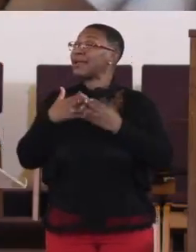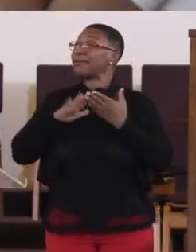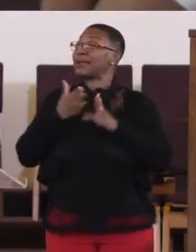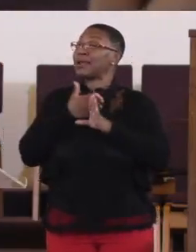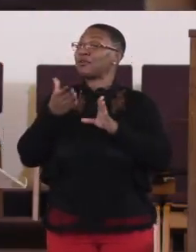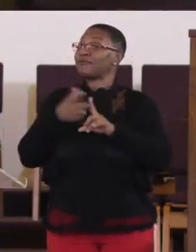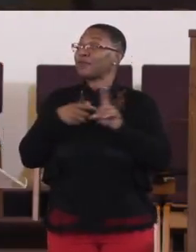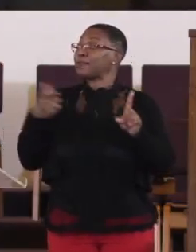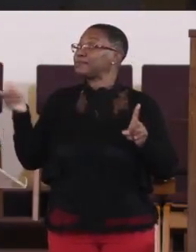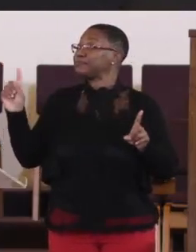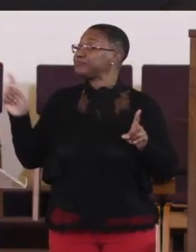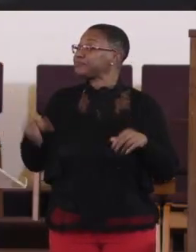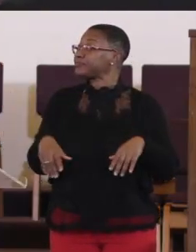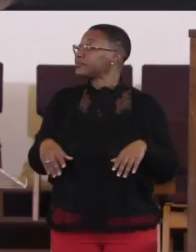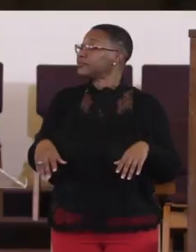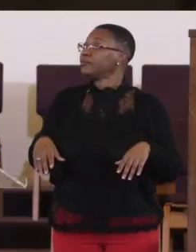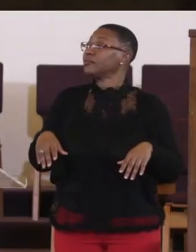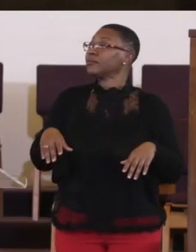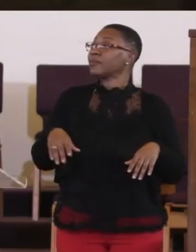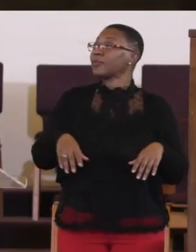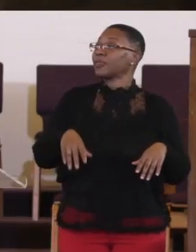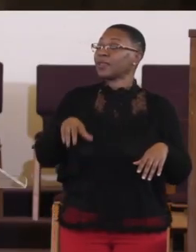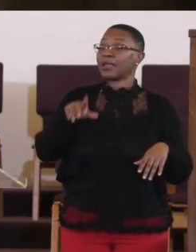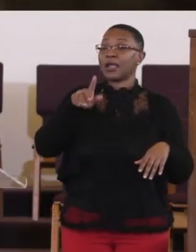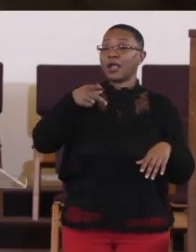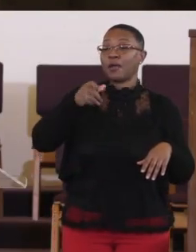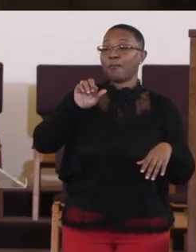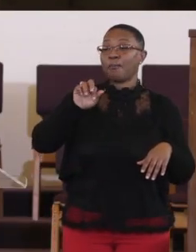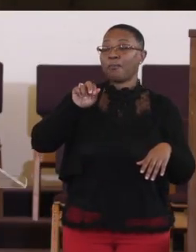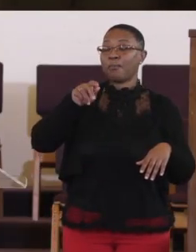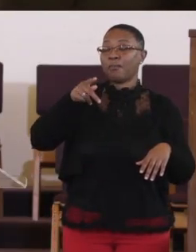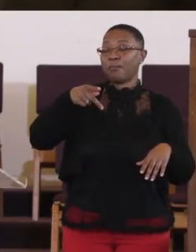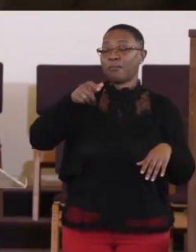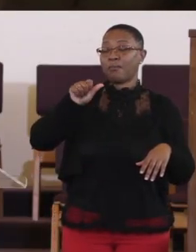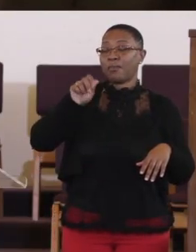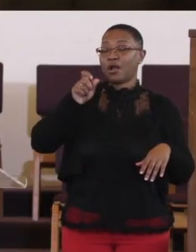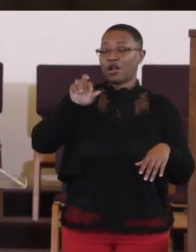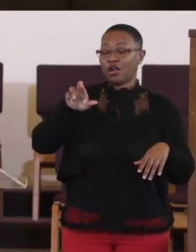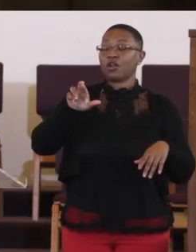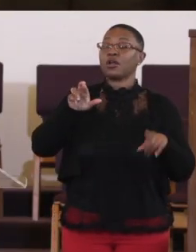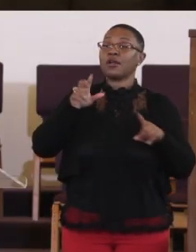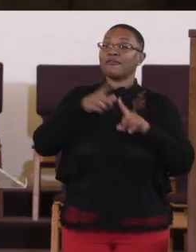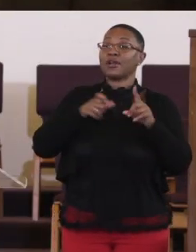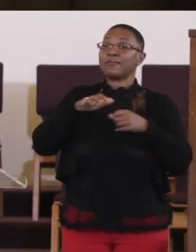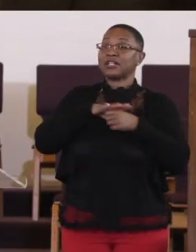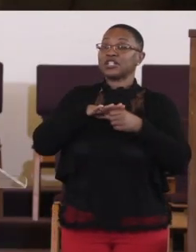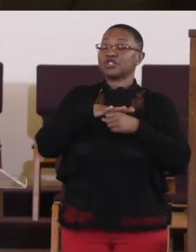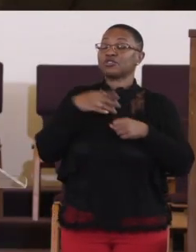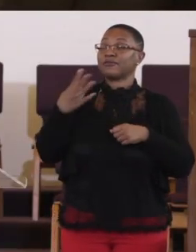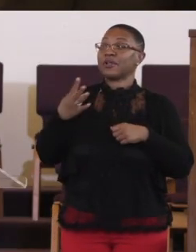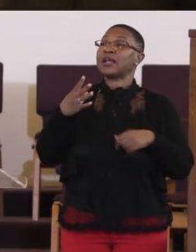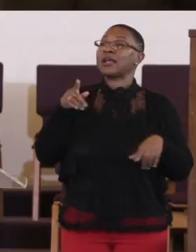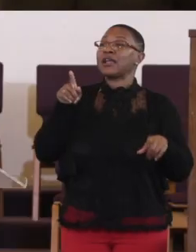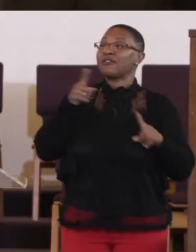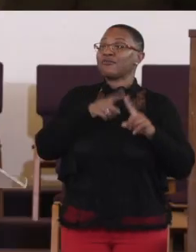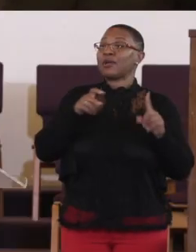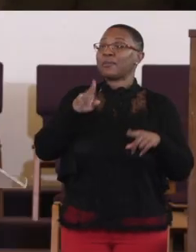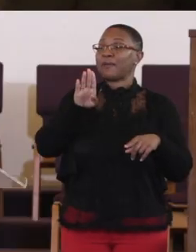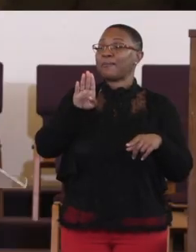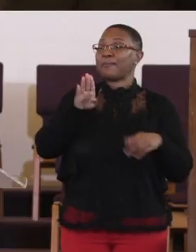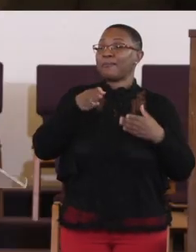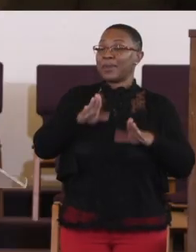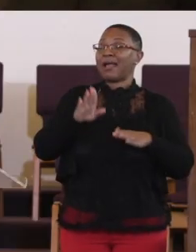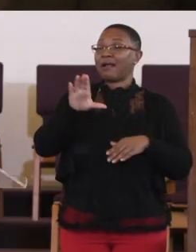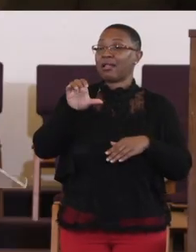from. Hi, my name is Misha Parker, and I'm from District 4, and I'm Karen Neighborhood Block Club. I'm here